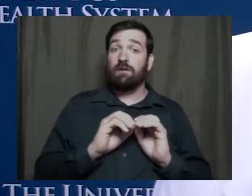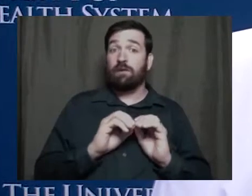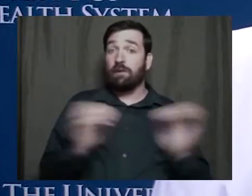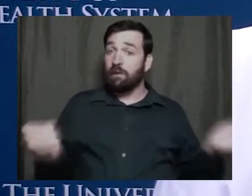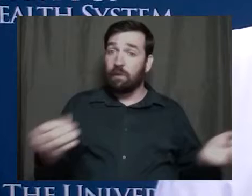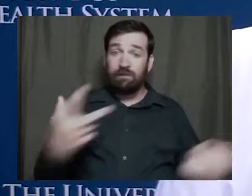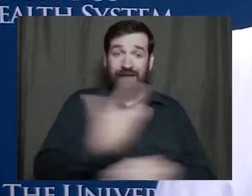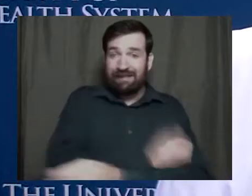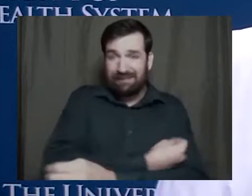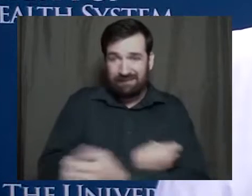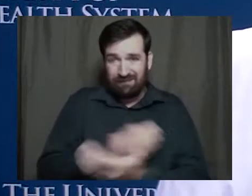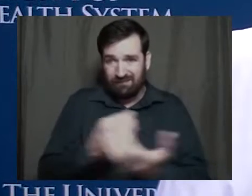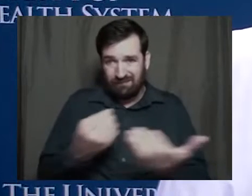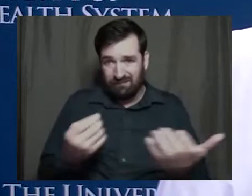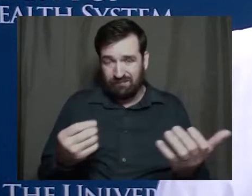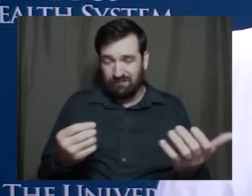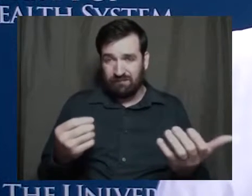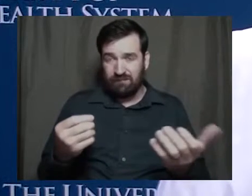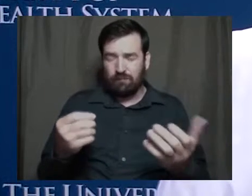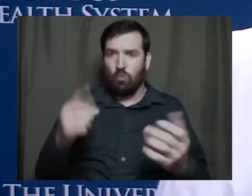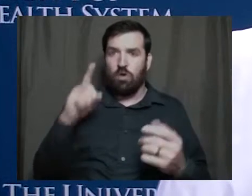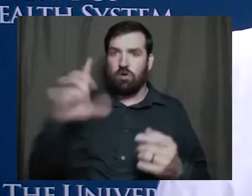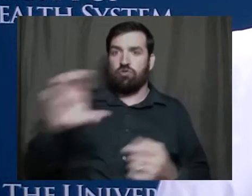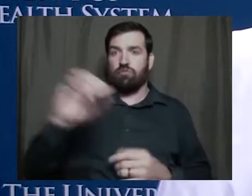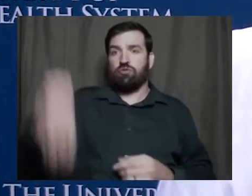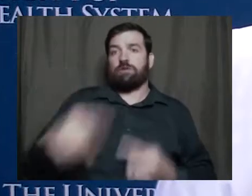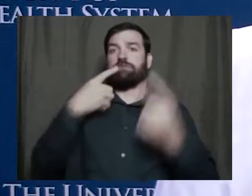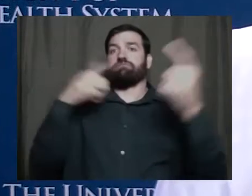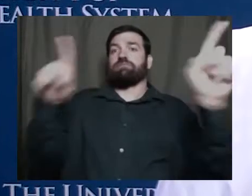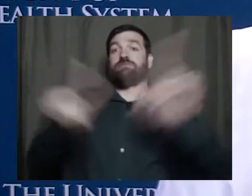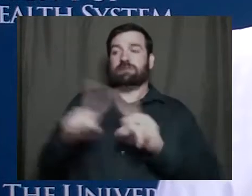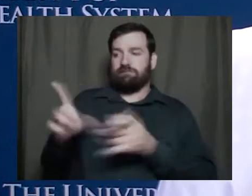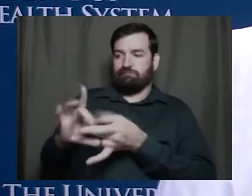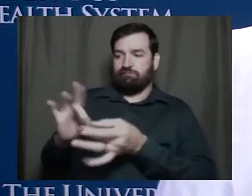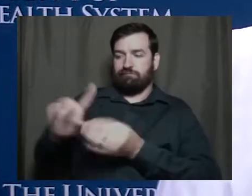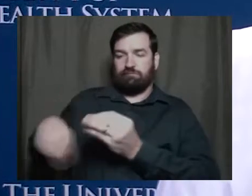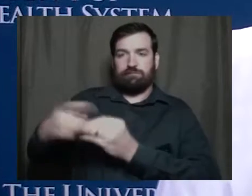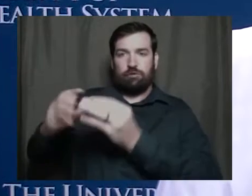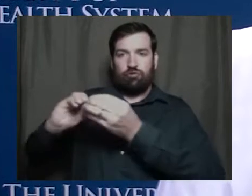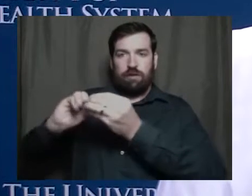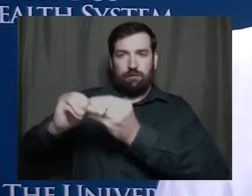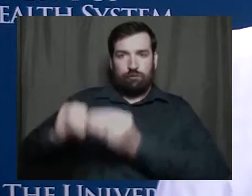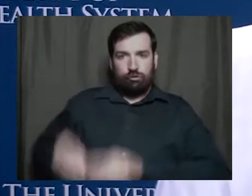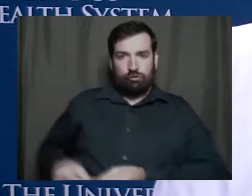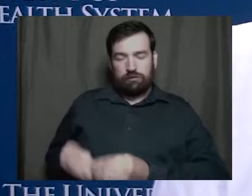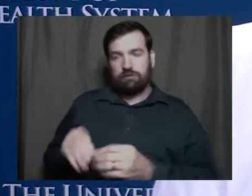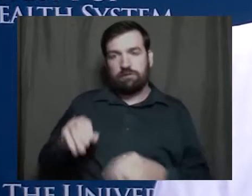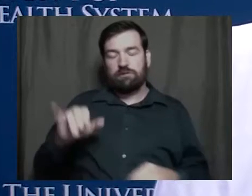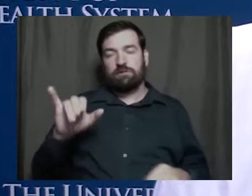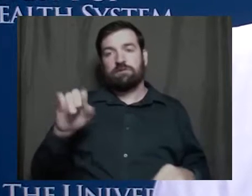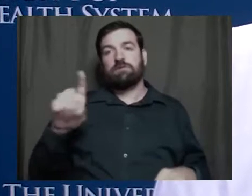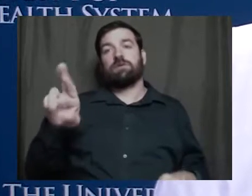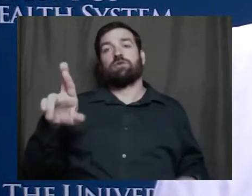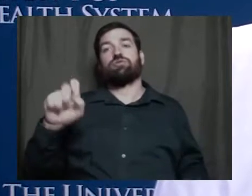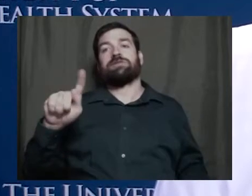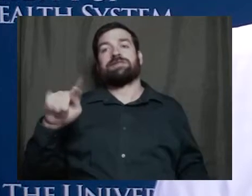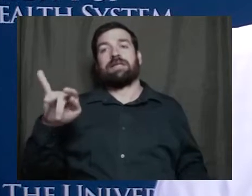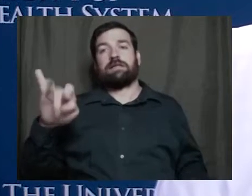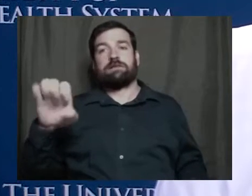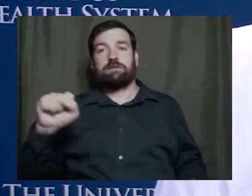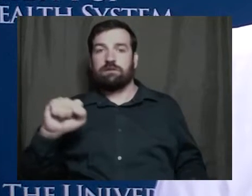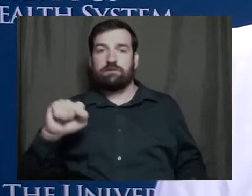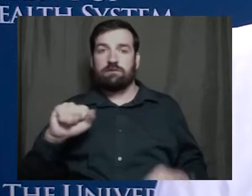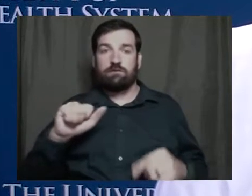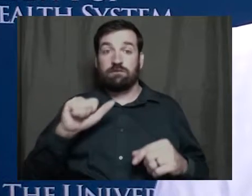100%, but when you start talking about the numbers like Dr. Stites said, there won't be the daily messages going out. We don't have any beds